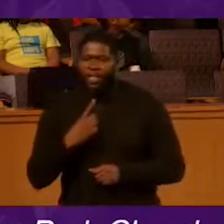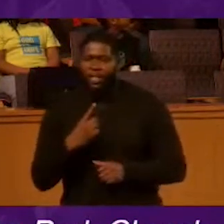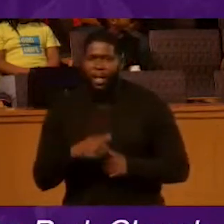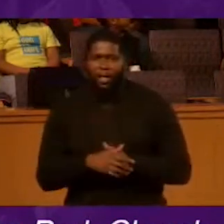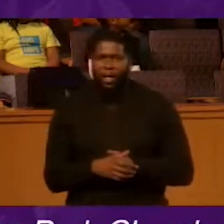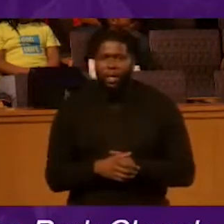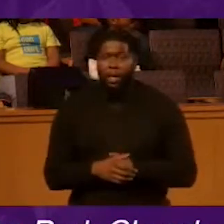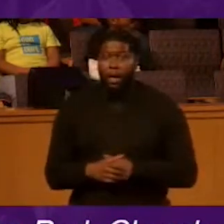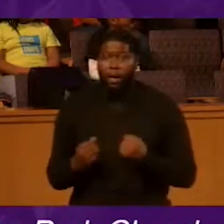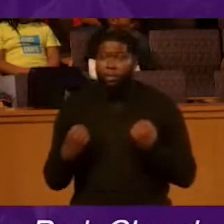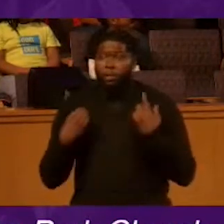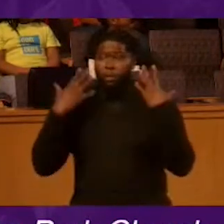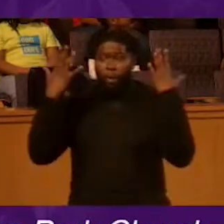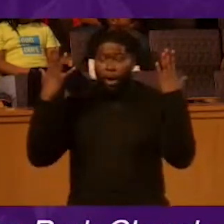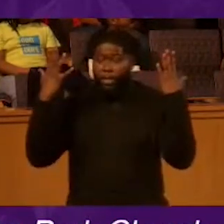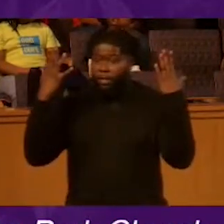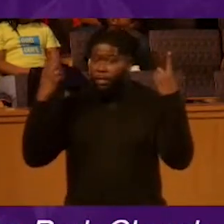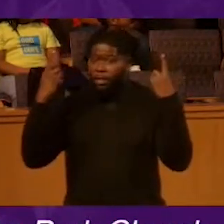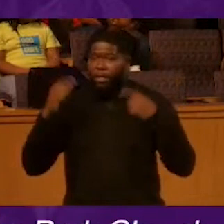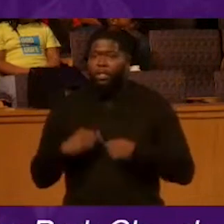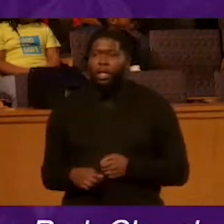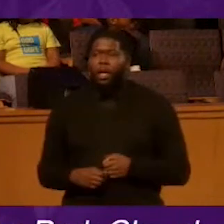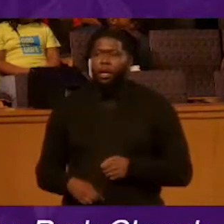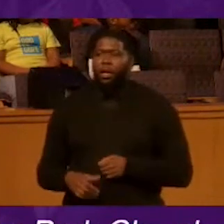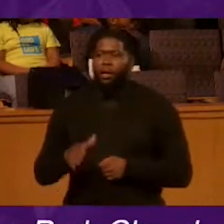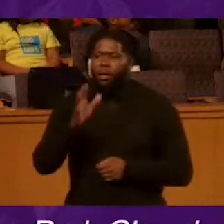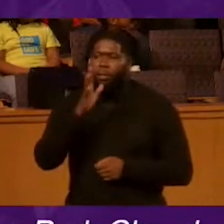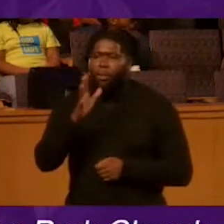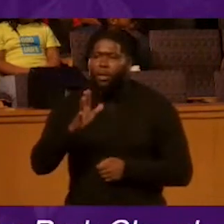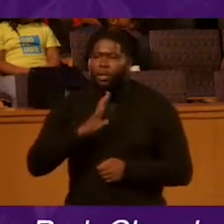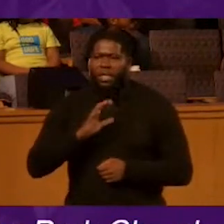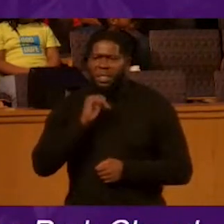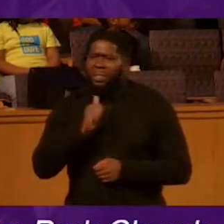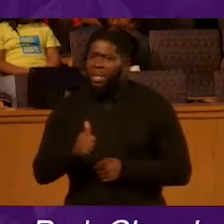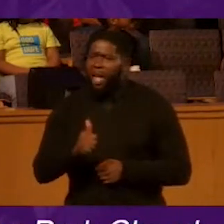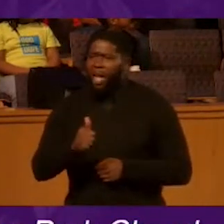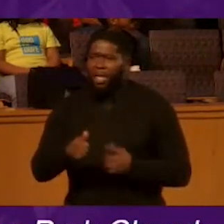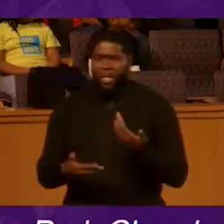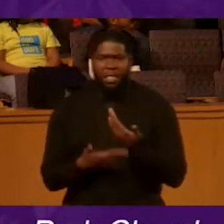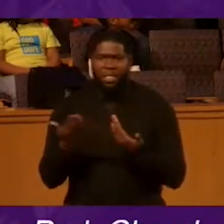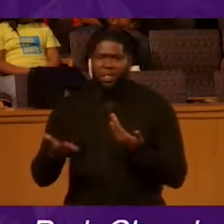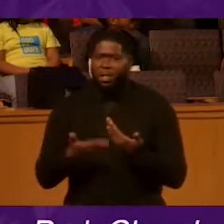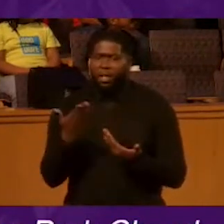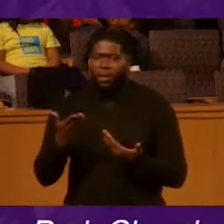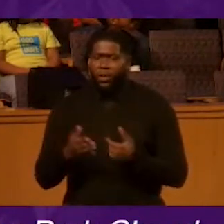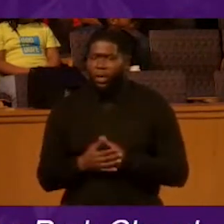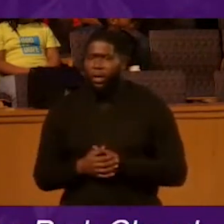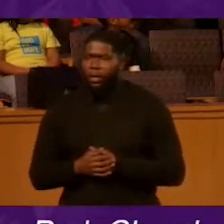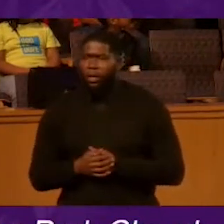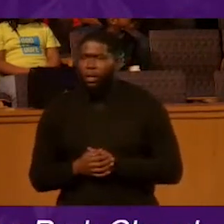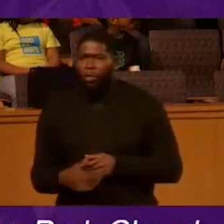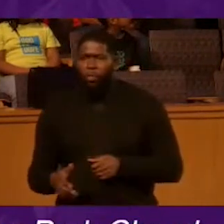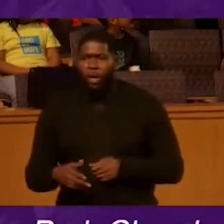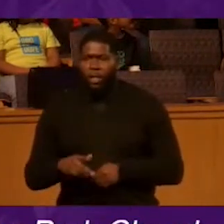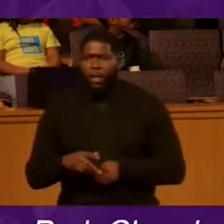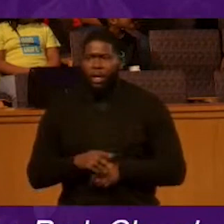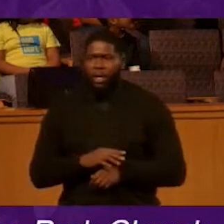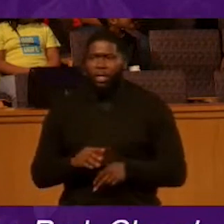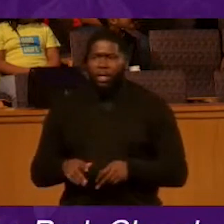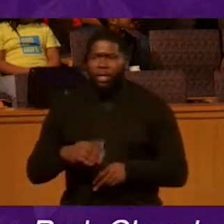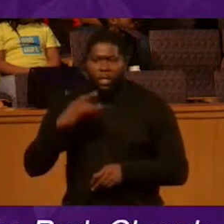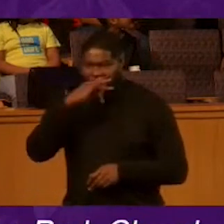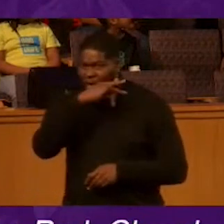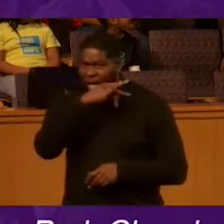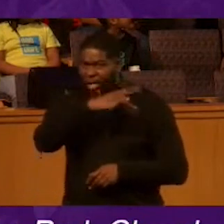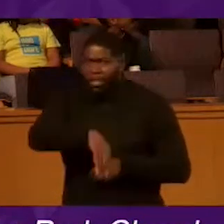am very surprised that motherhood has not gotten easier. I really thought that when the kids got older that